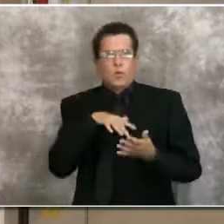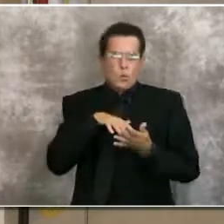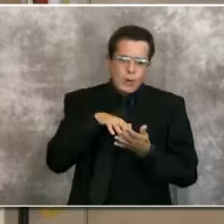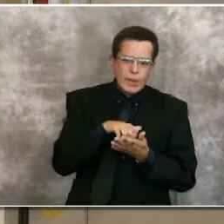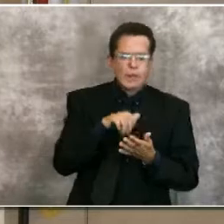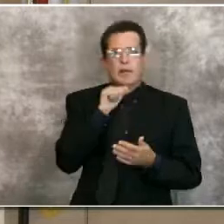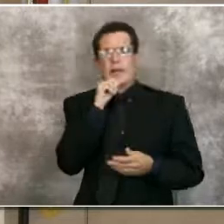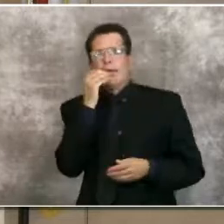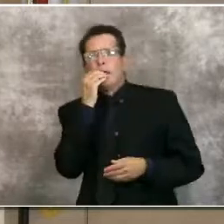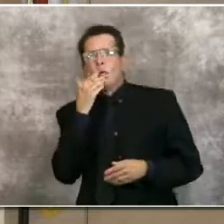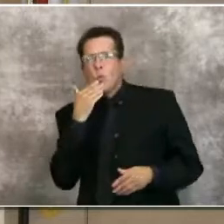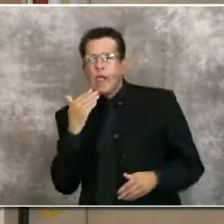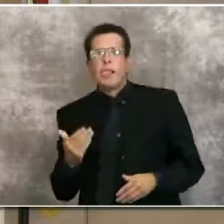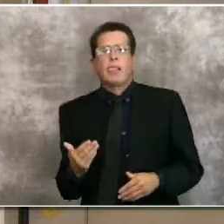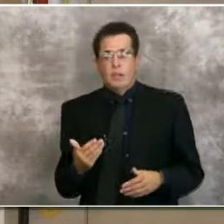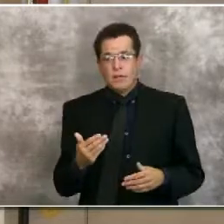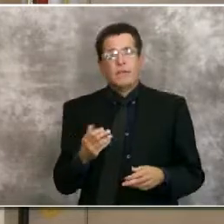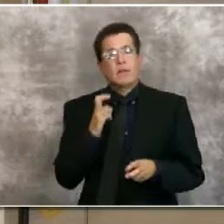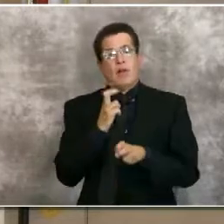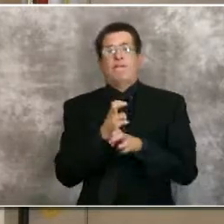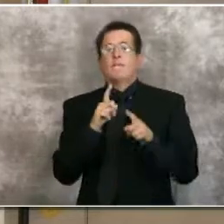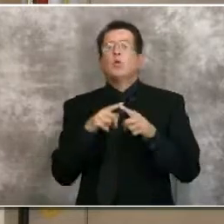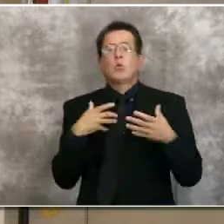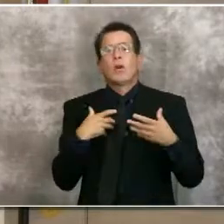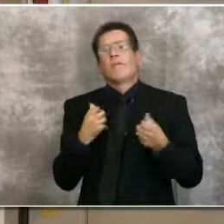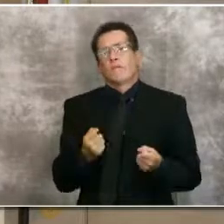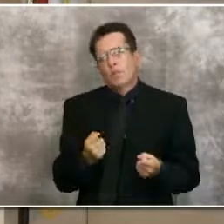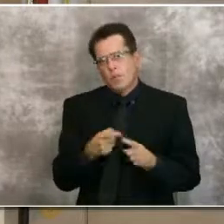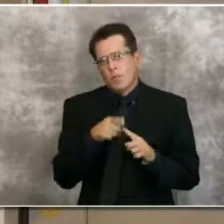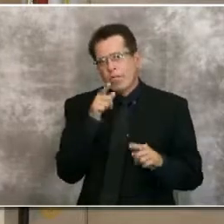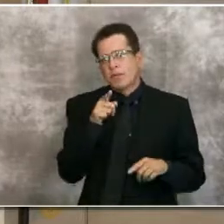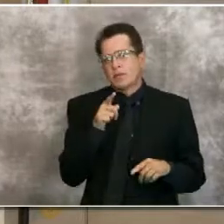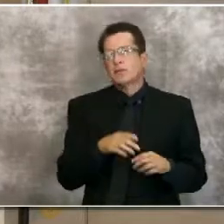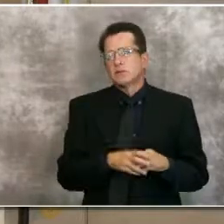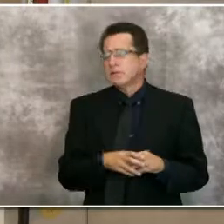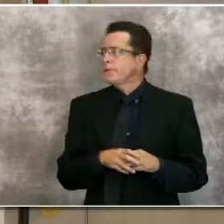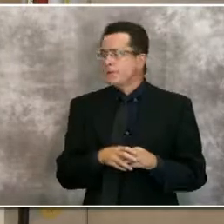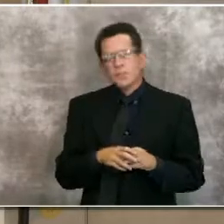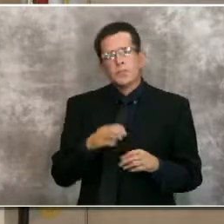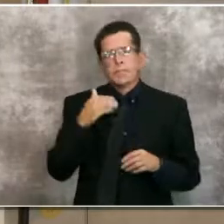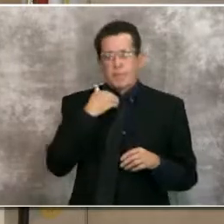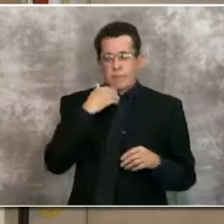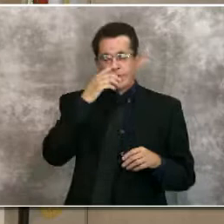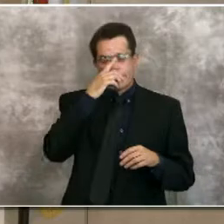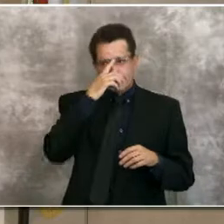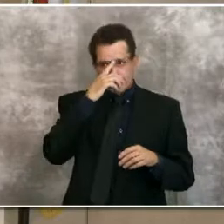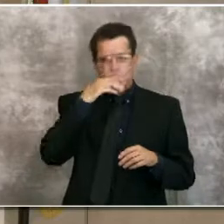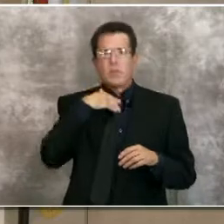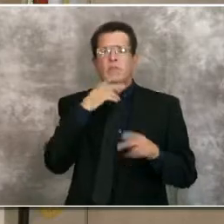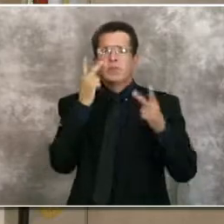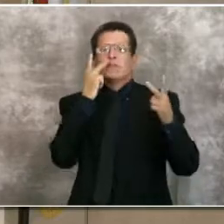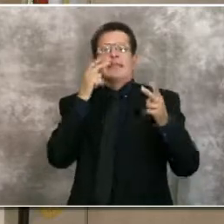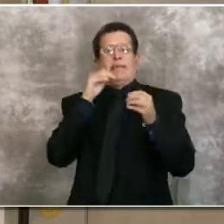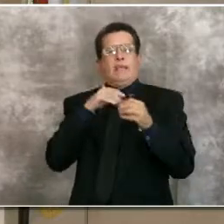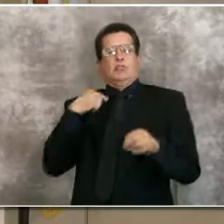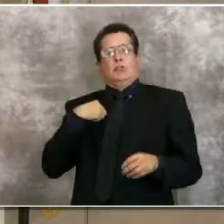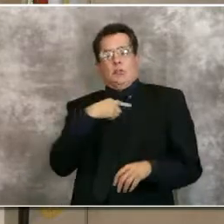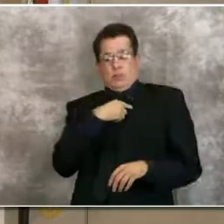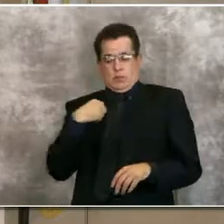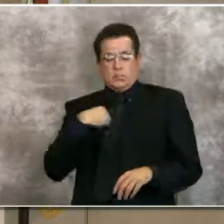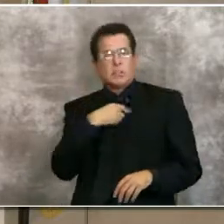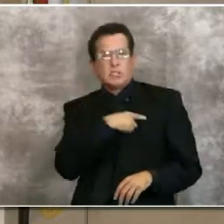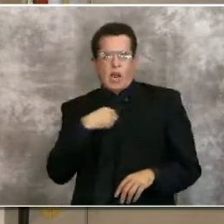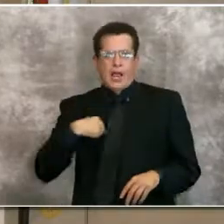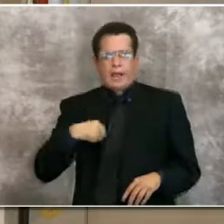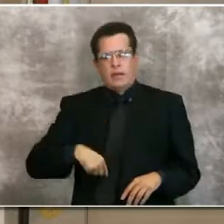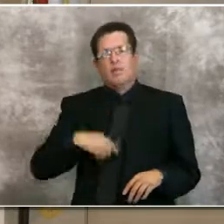not eating well. We know, for example, from the experience in China